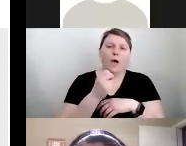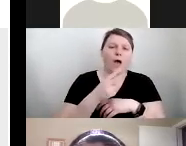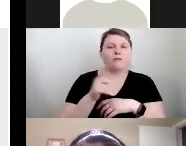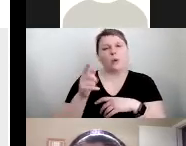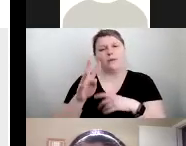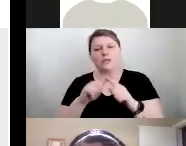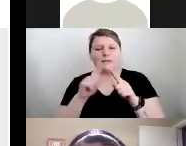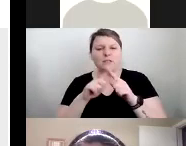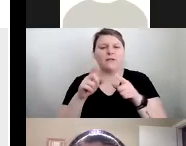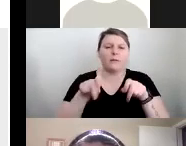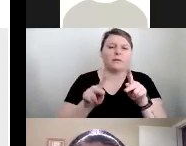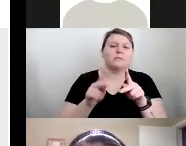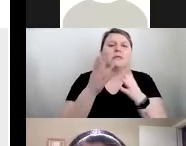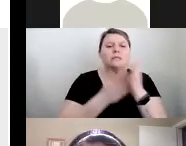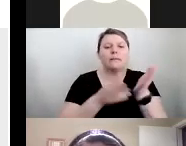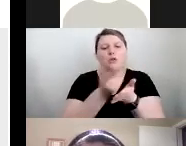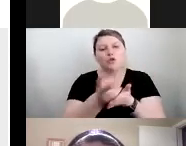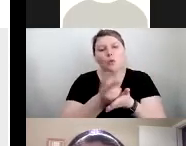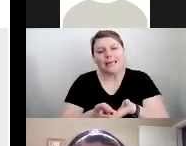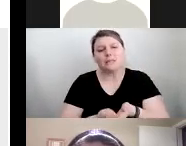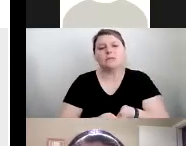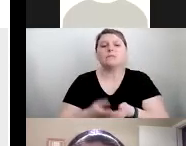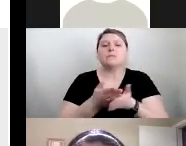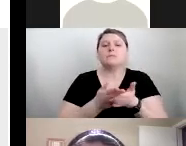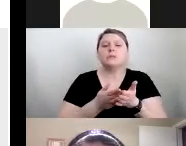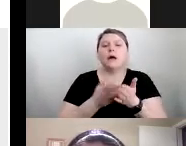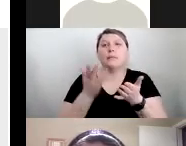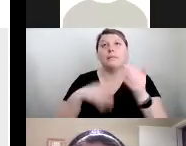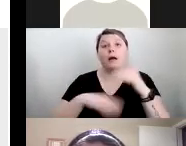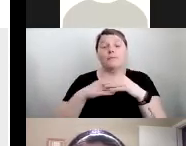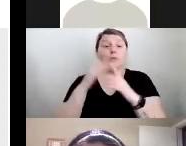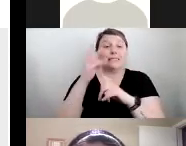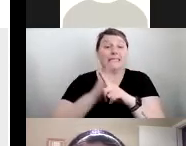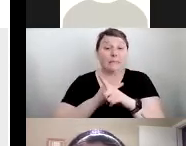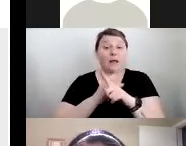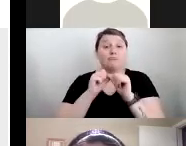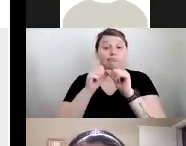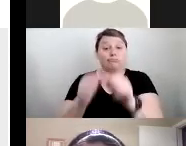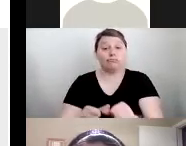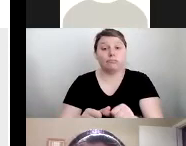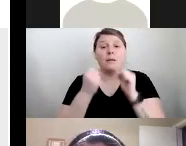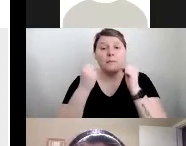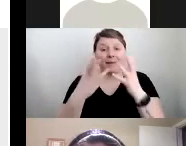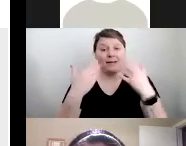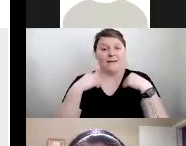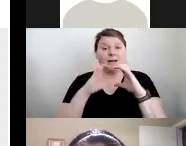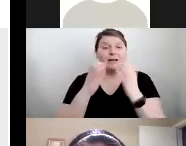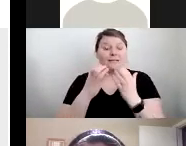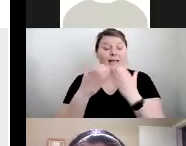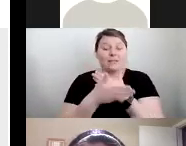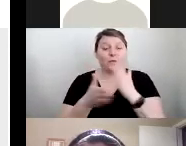are maybe 2 weeks long, some are anywhere like up to 6 months long. Many of them have classroom